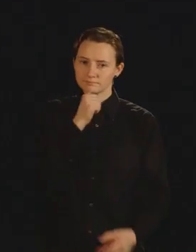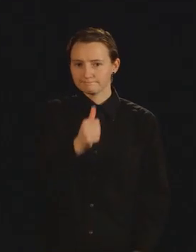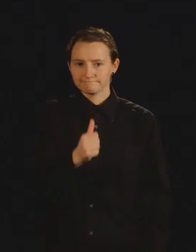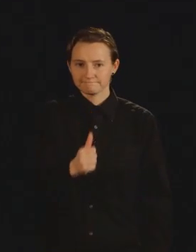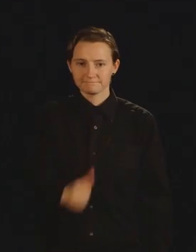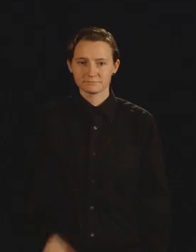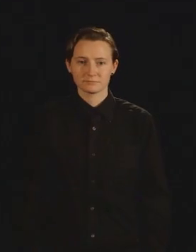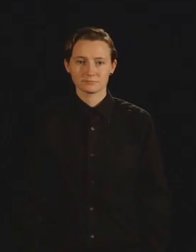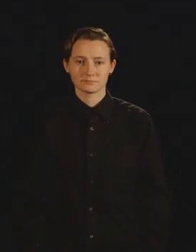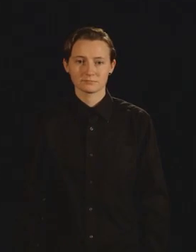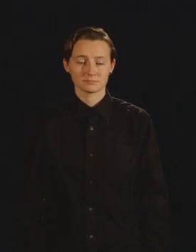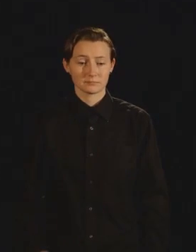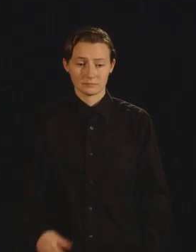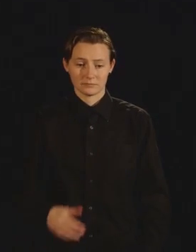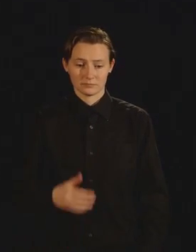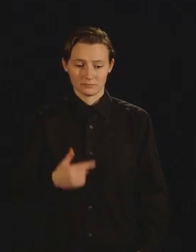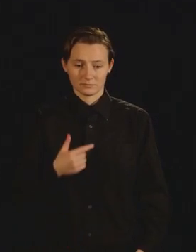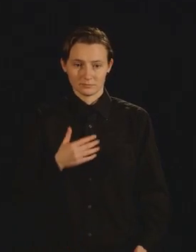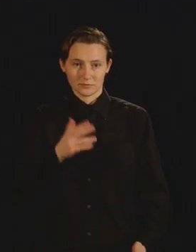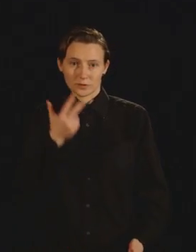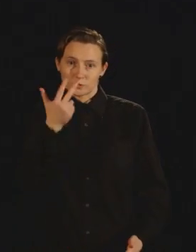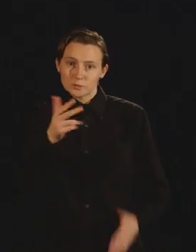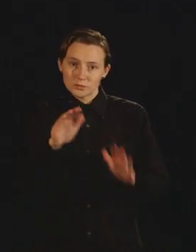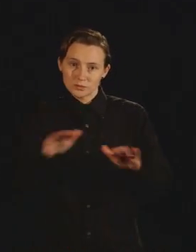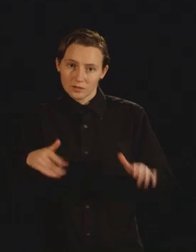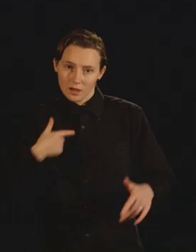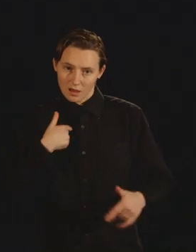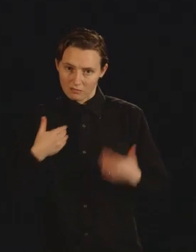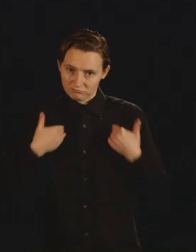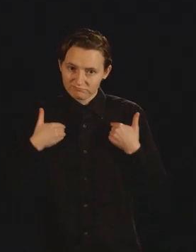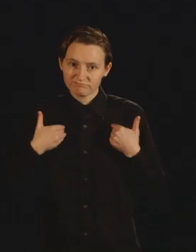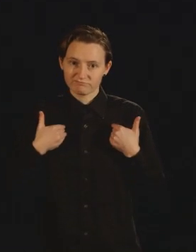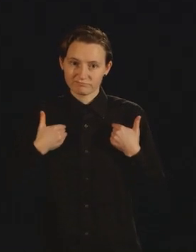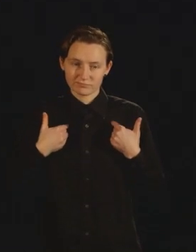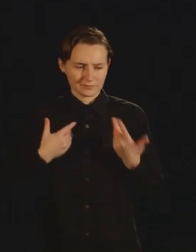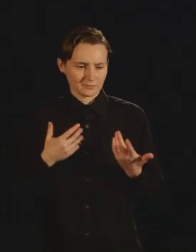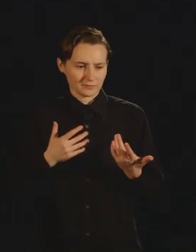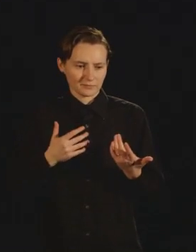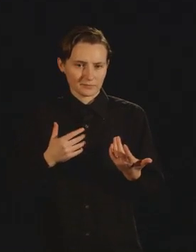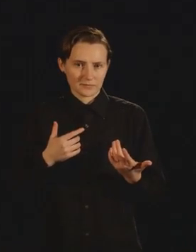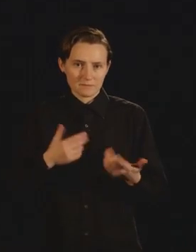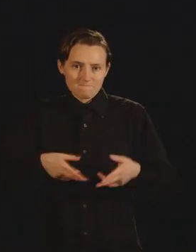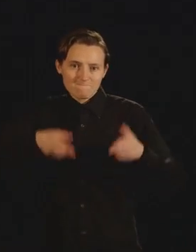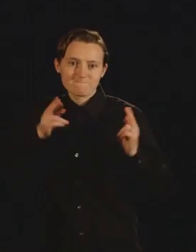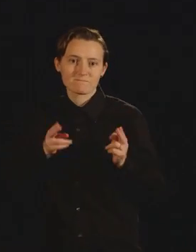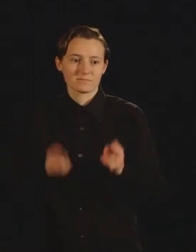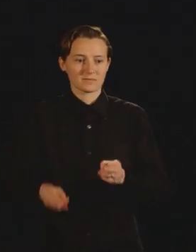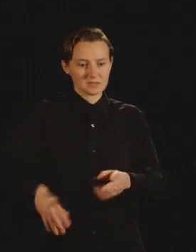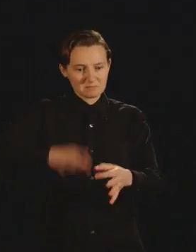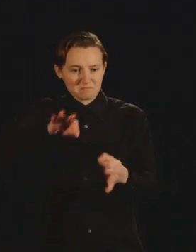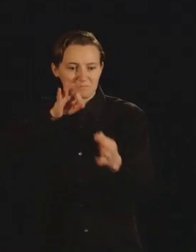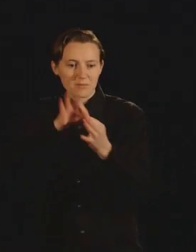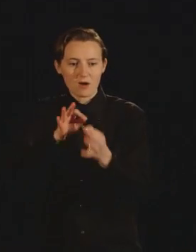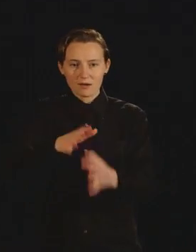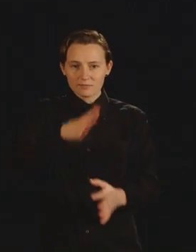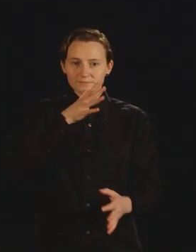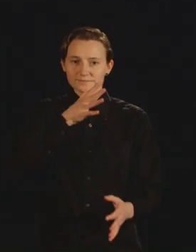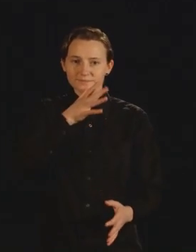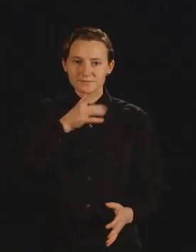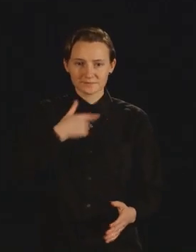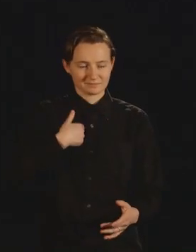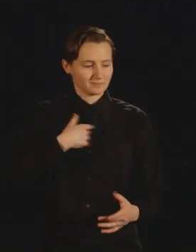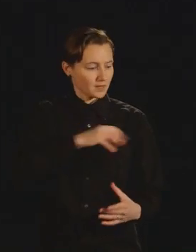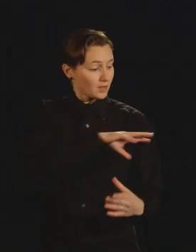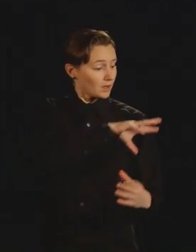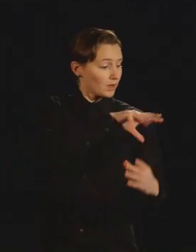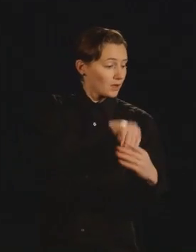integral. I did this as a mother of 3 by hustling to be the perfect parent, by doing it all, instead